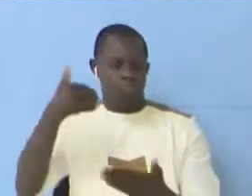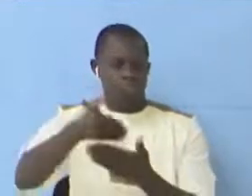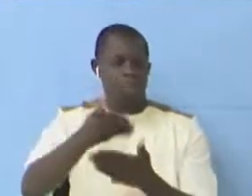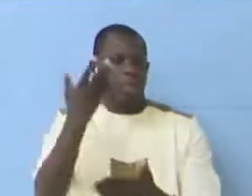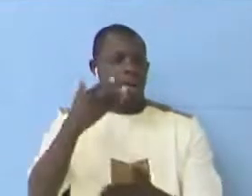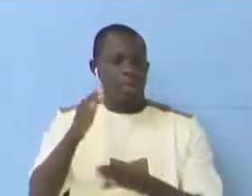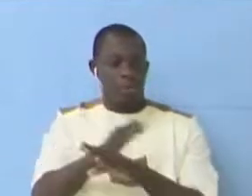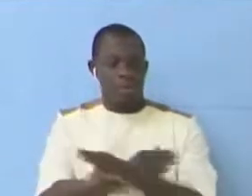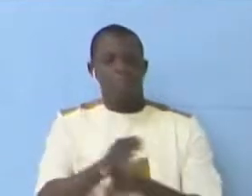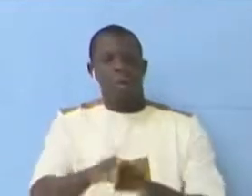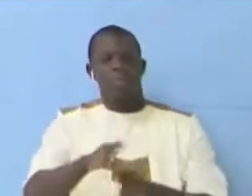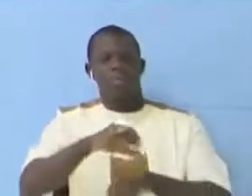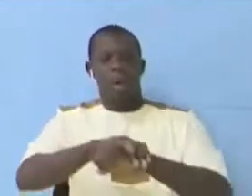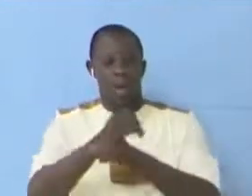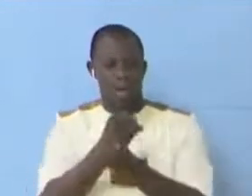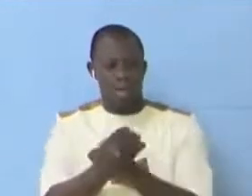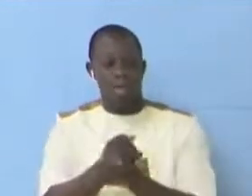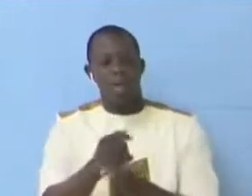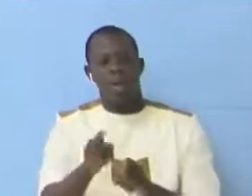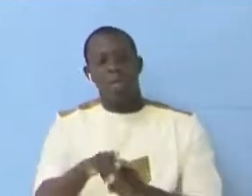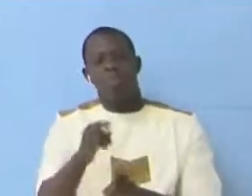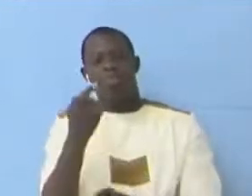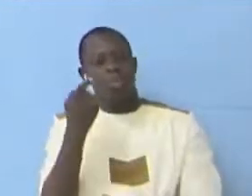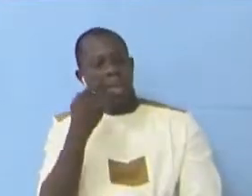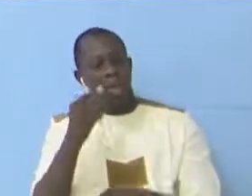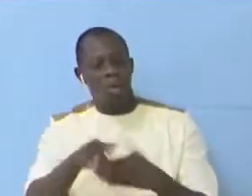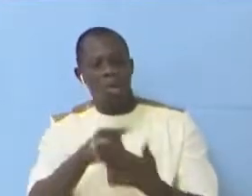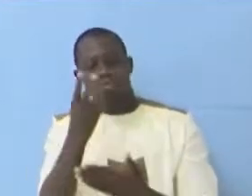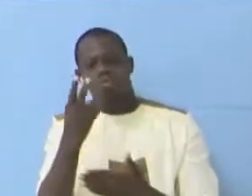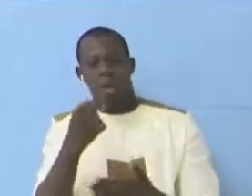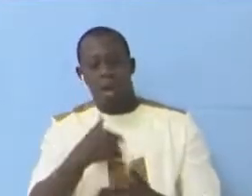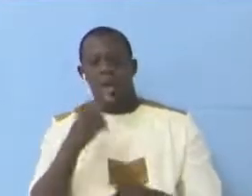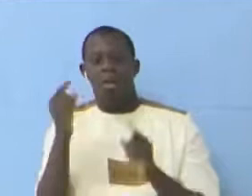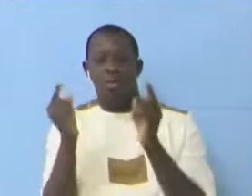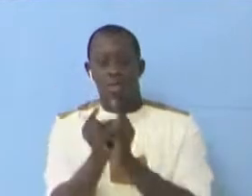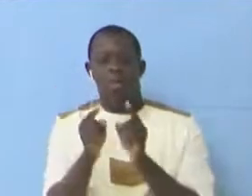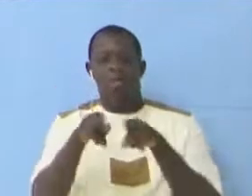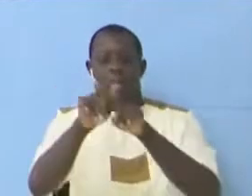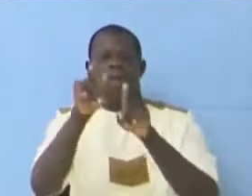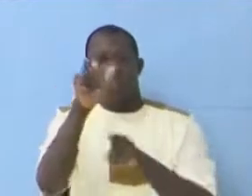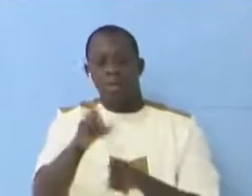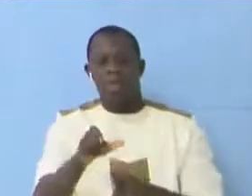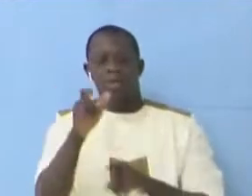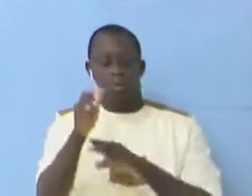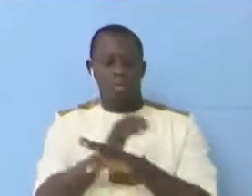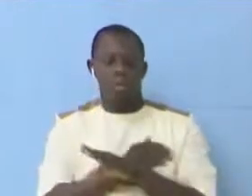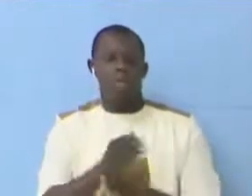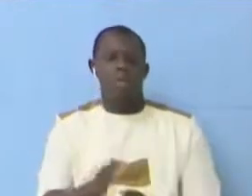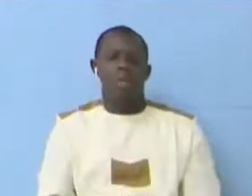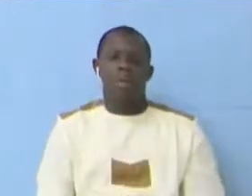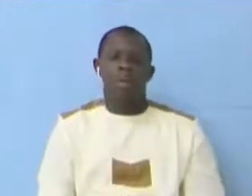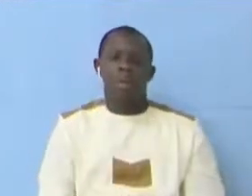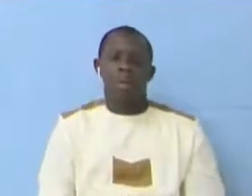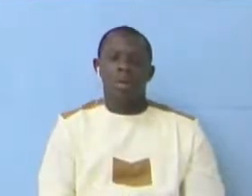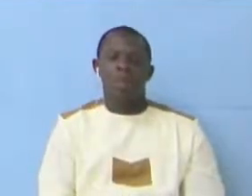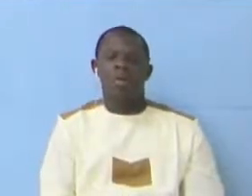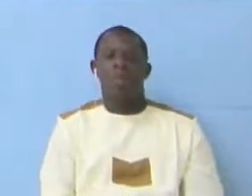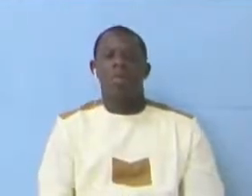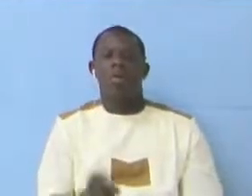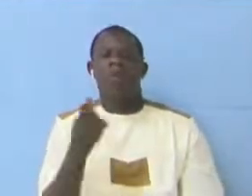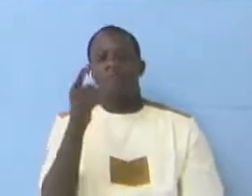think a day or two afterwards, I was confronted with him. bés wala ñaar ci laa jàkkaarloo moom. First